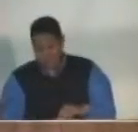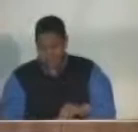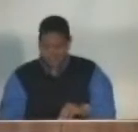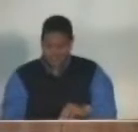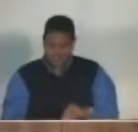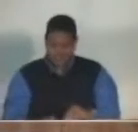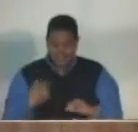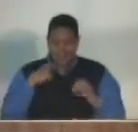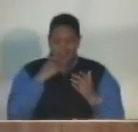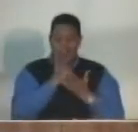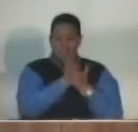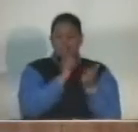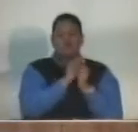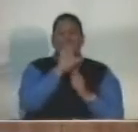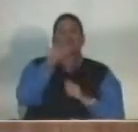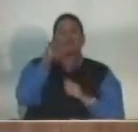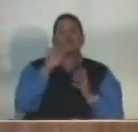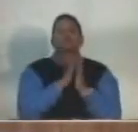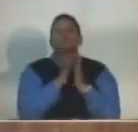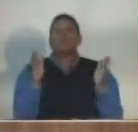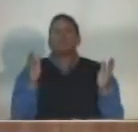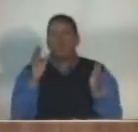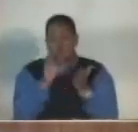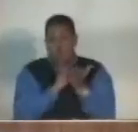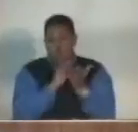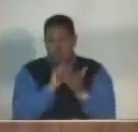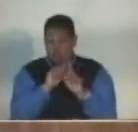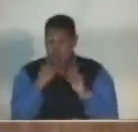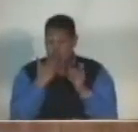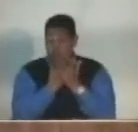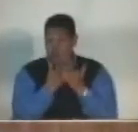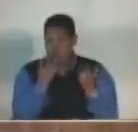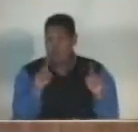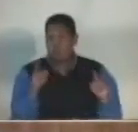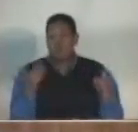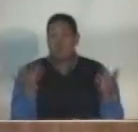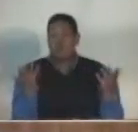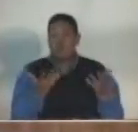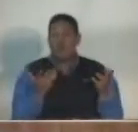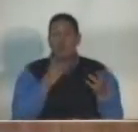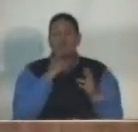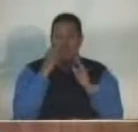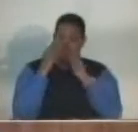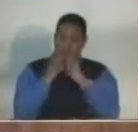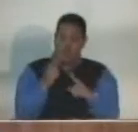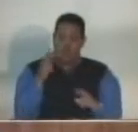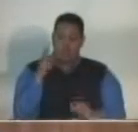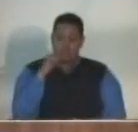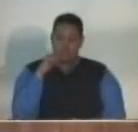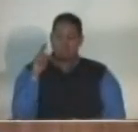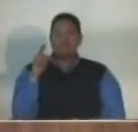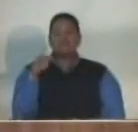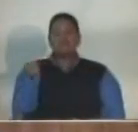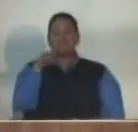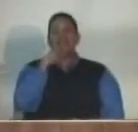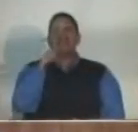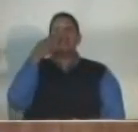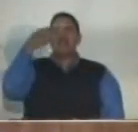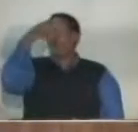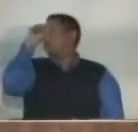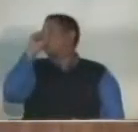also helping with the CAP General learners. But the good thing is, it's called the icing on the cake, that the high